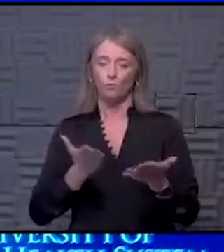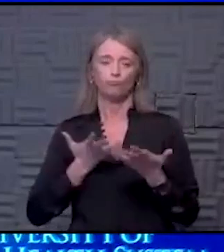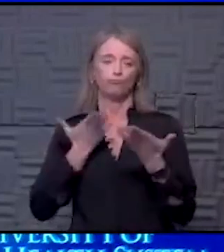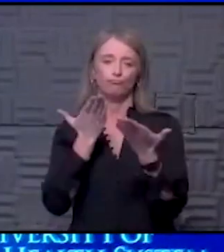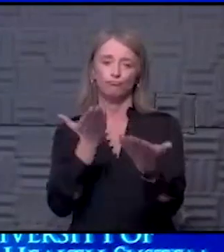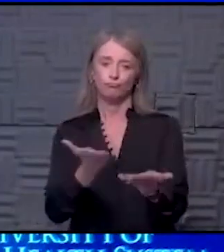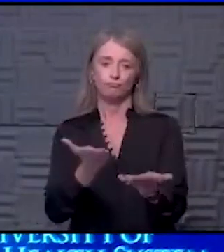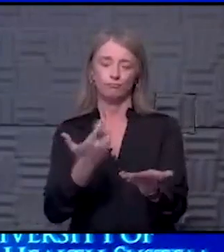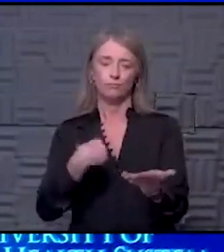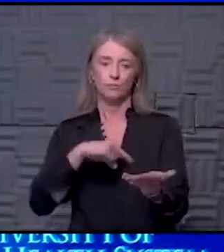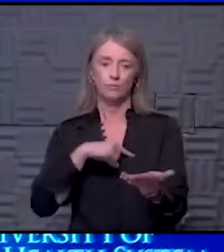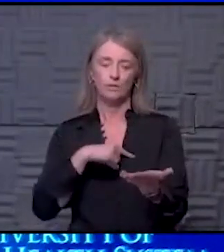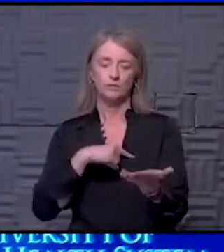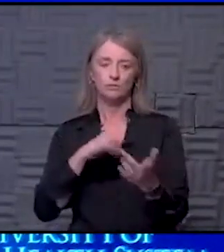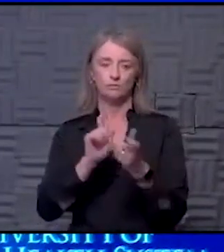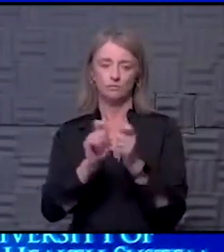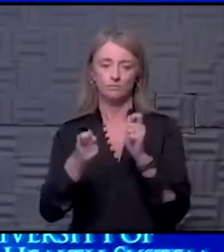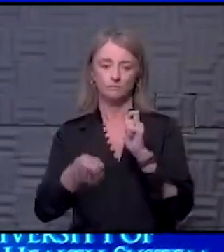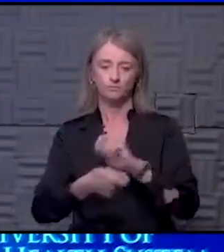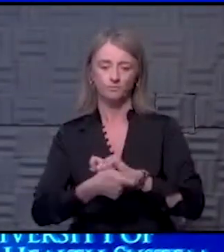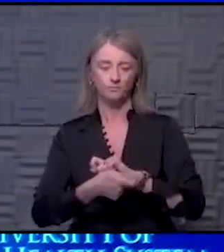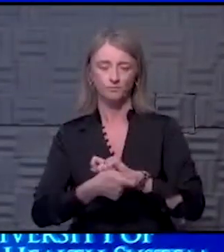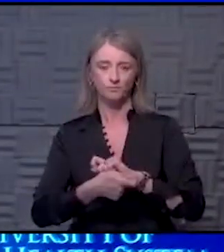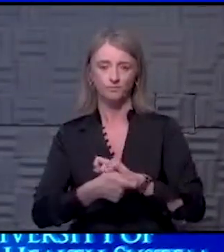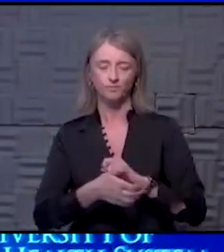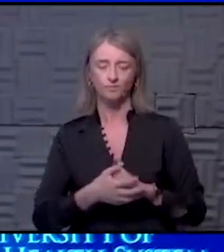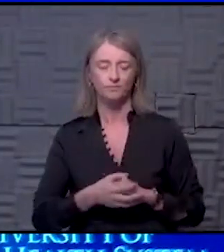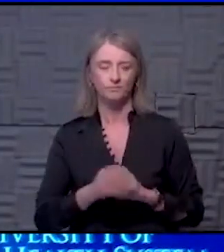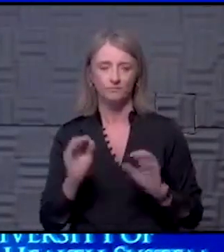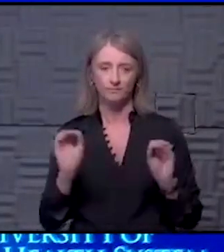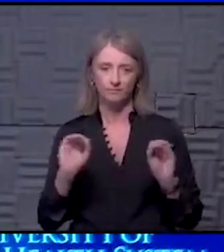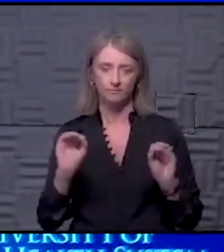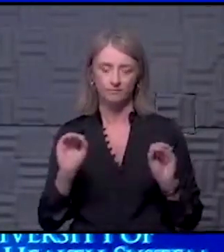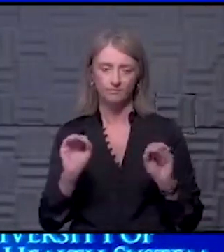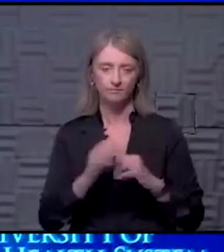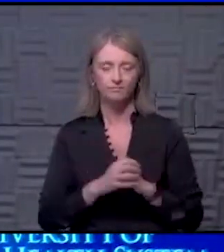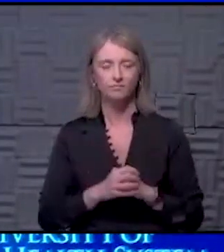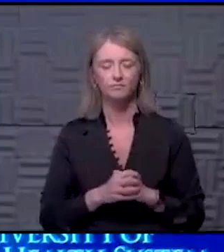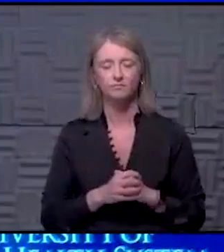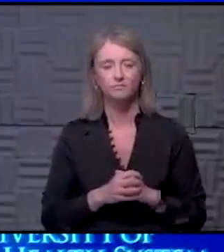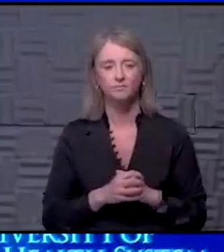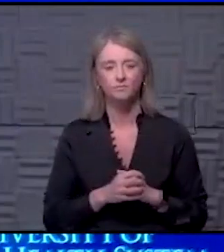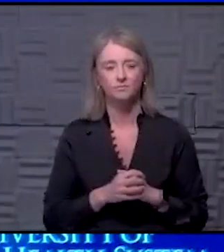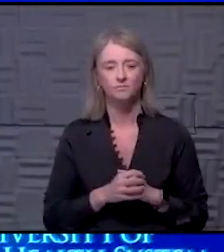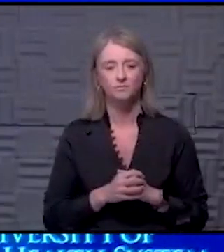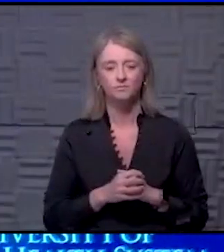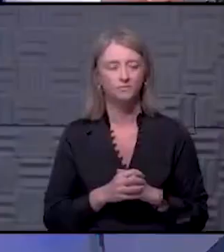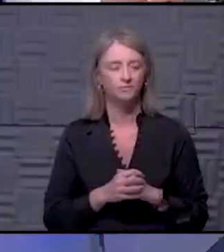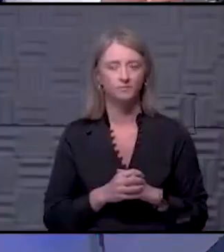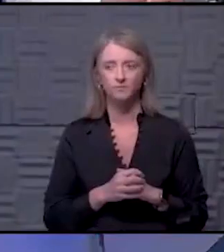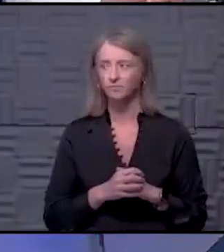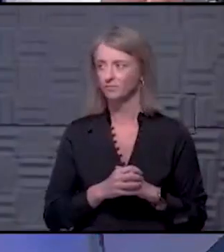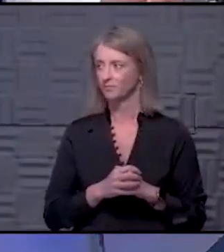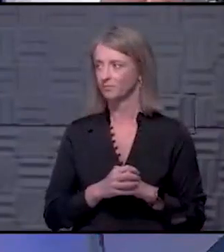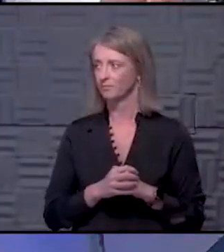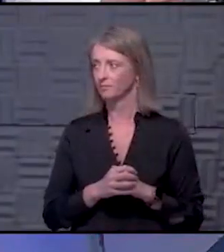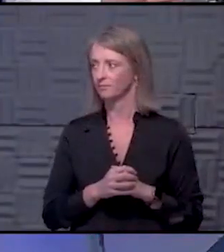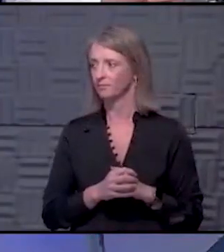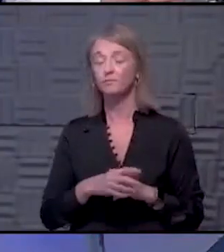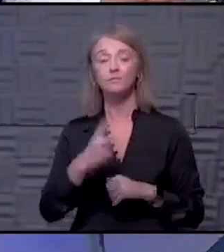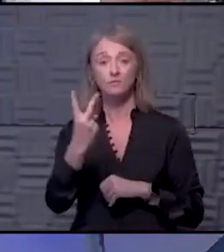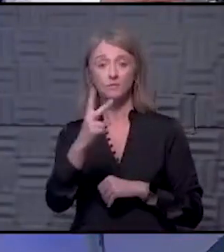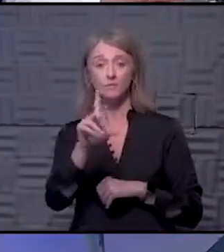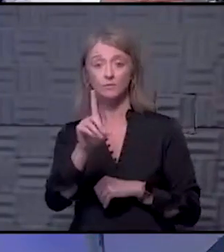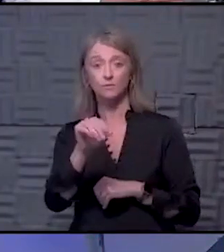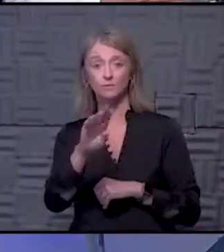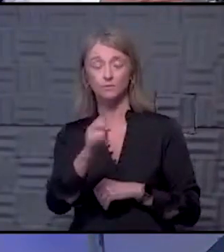recommendation that we should treat anyone who's had a recent infection any differently in the sense of vaccination timing or dosing. Yeah, so no. if you were supposed to get 2 doses